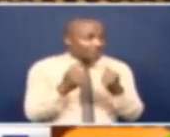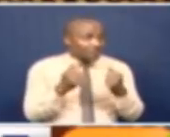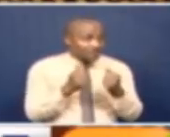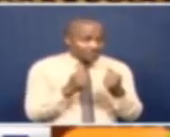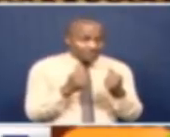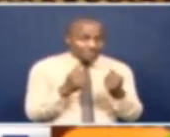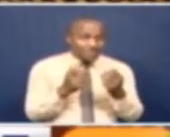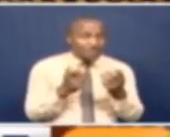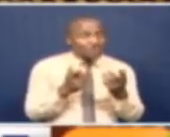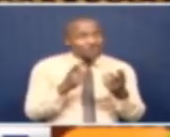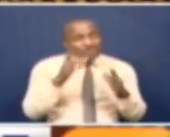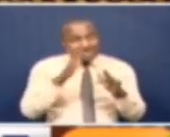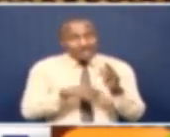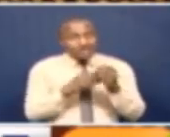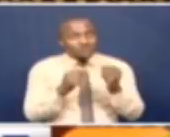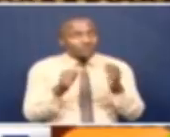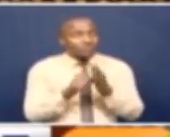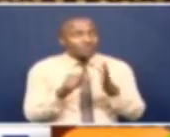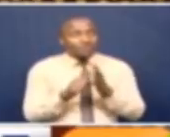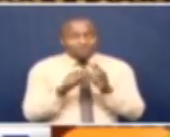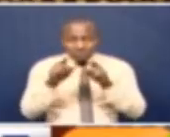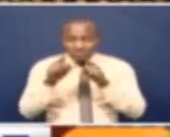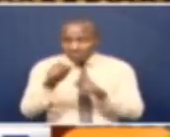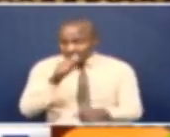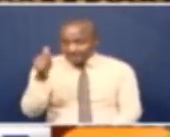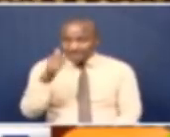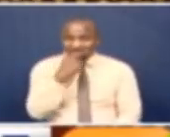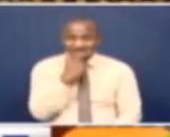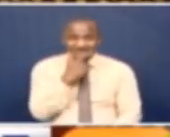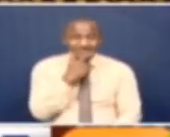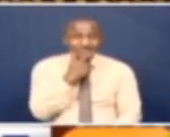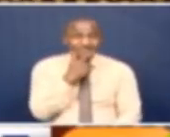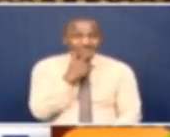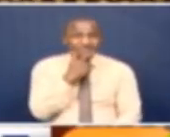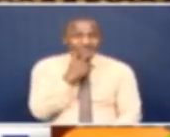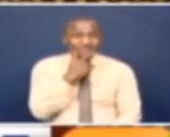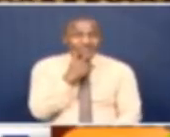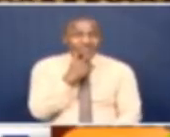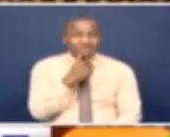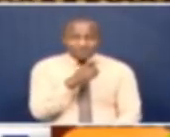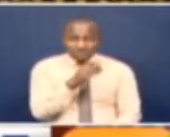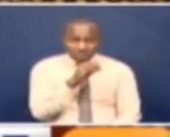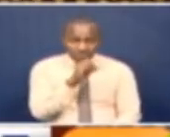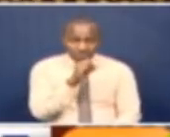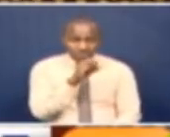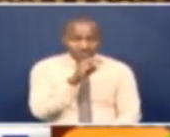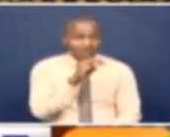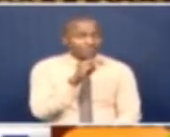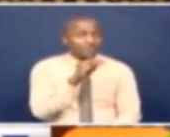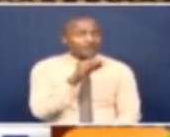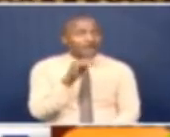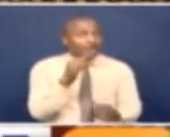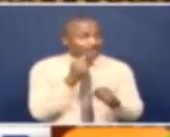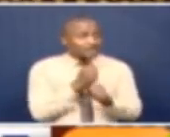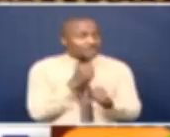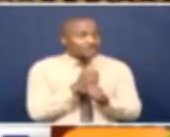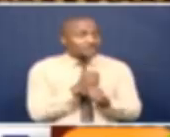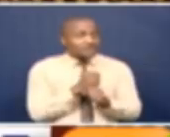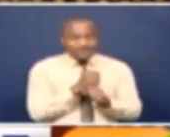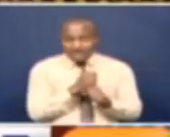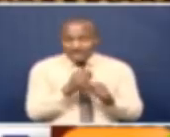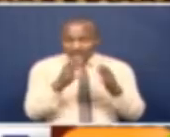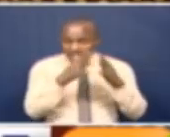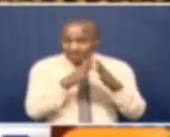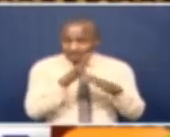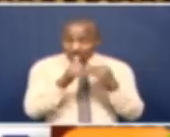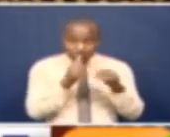you cannot solve your own problem, you blame it on the others. It's what Donald Trump did. He galvanized the entire white America on the basis that he thought he